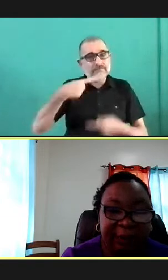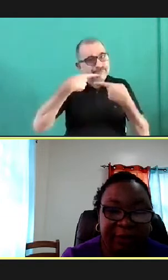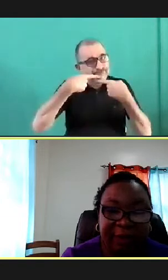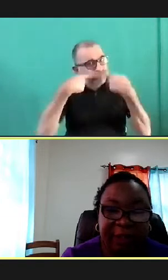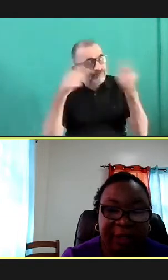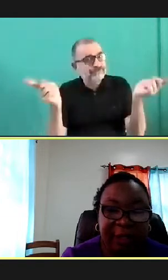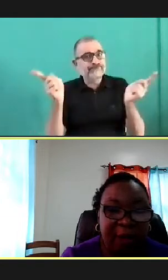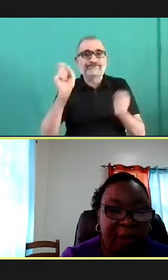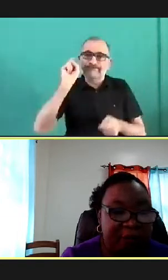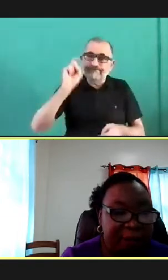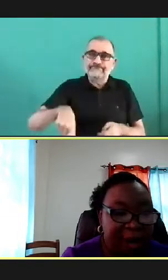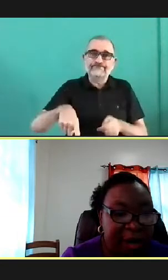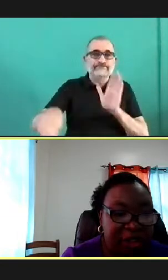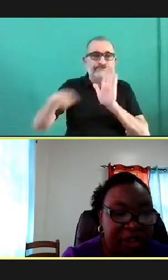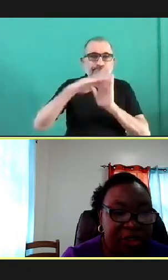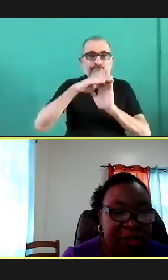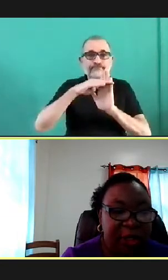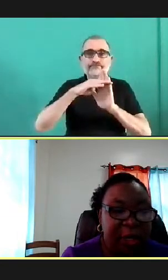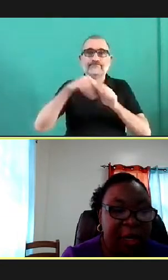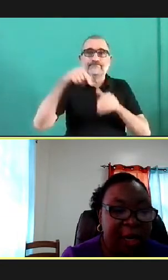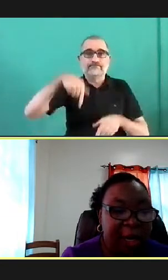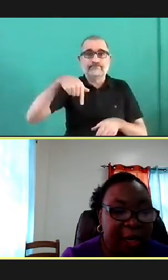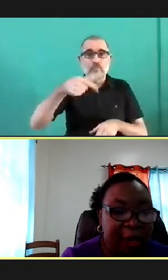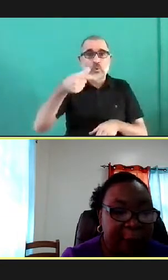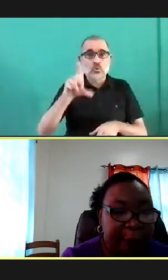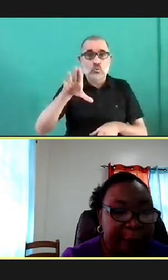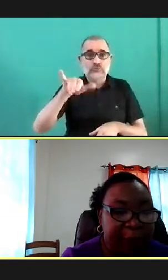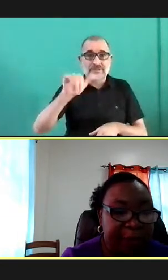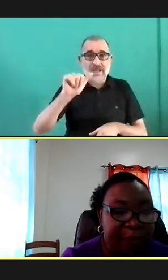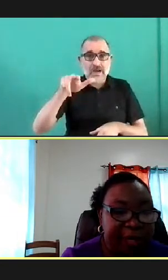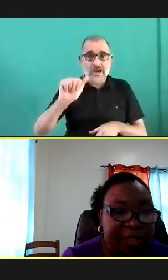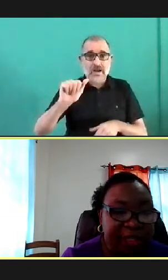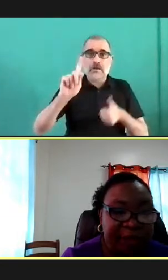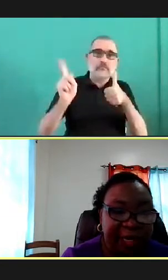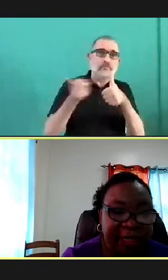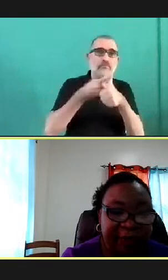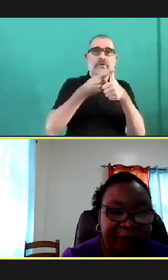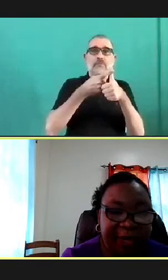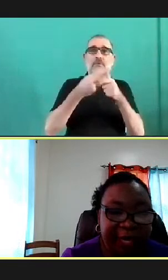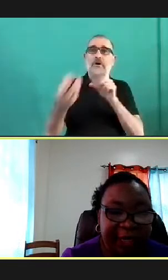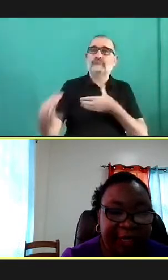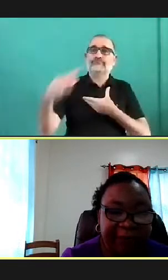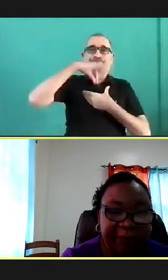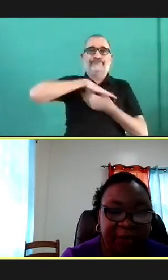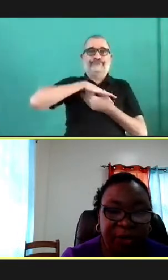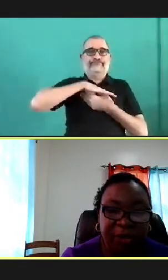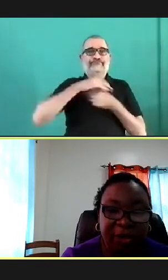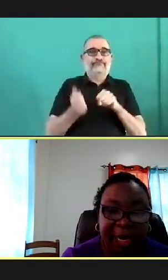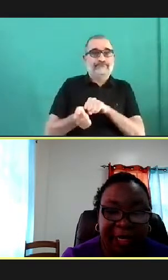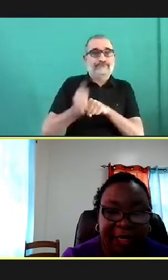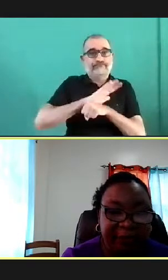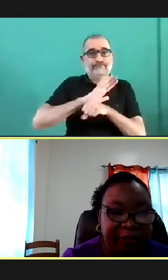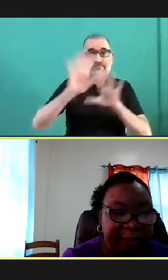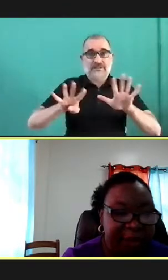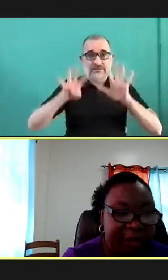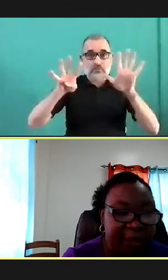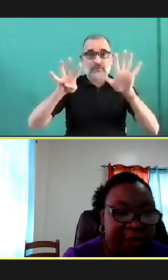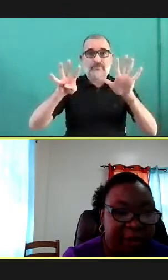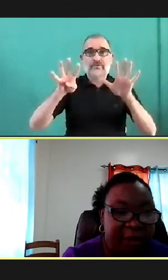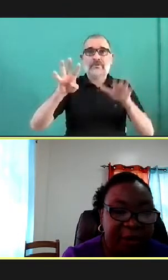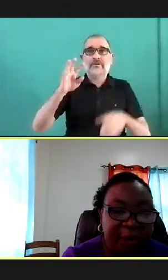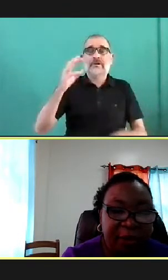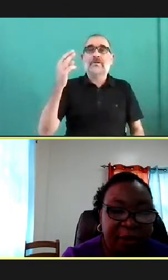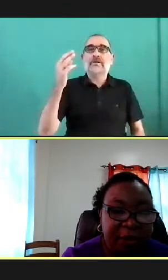Wednesday, 11th of March. The patient has been identified as a 52-year-old Guyanese